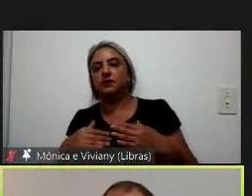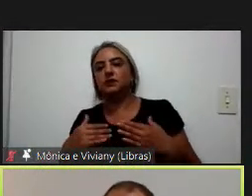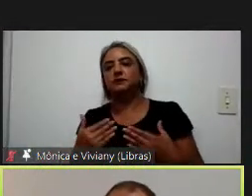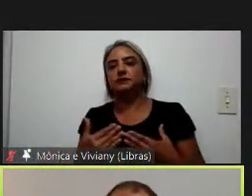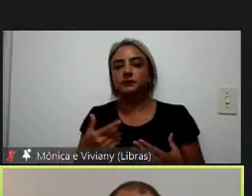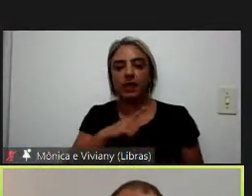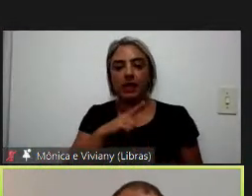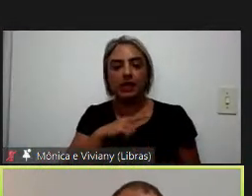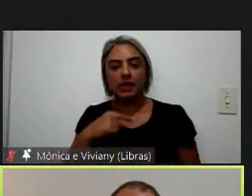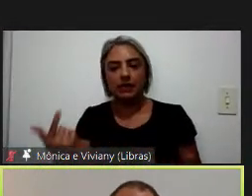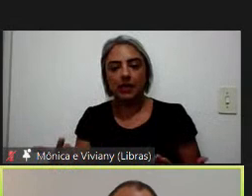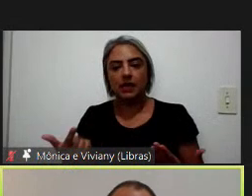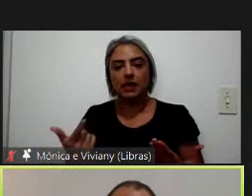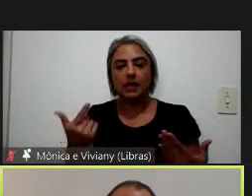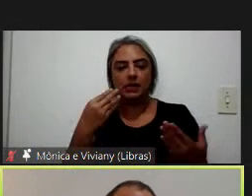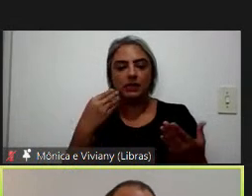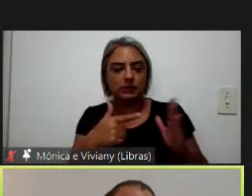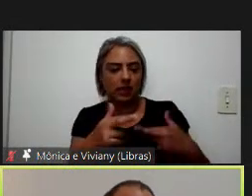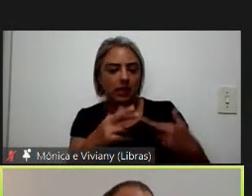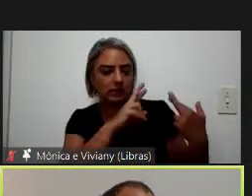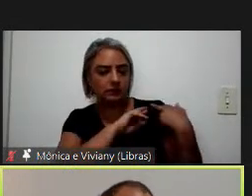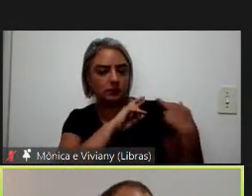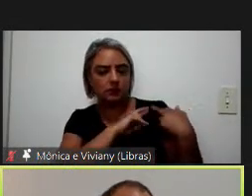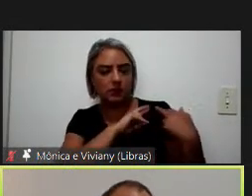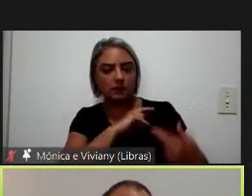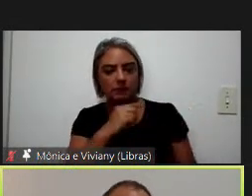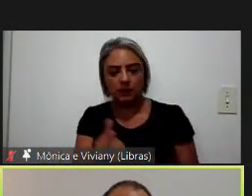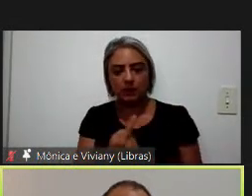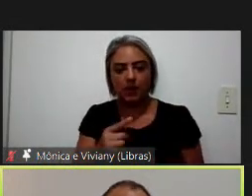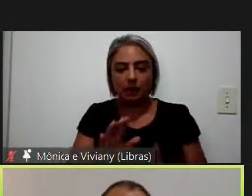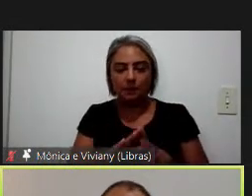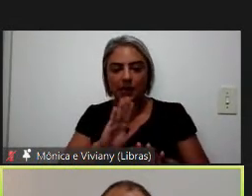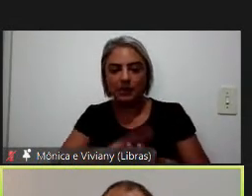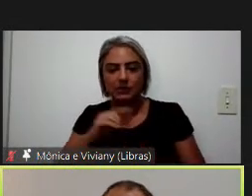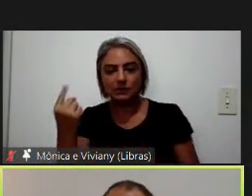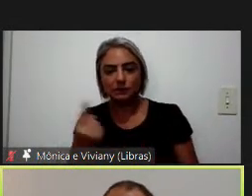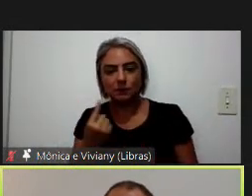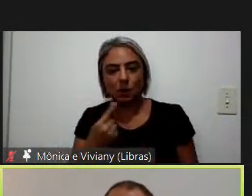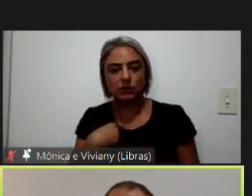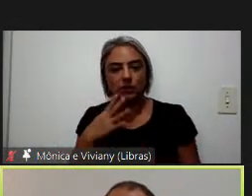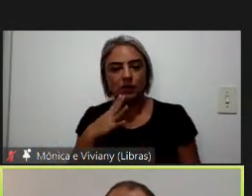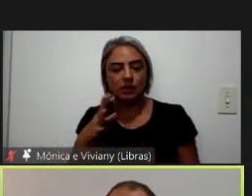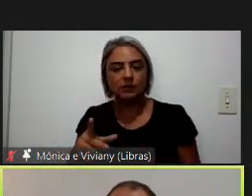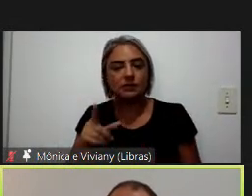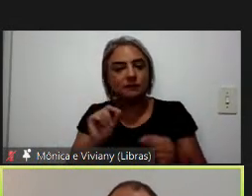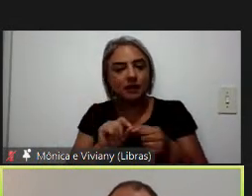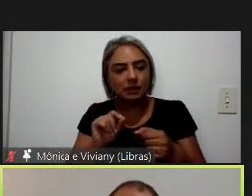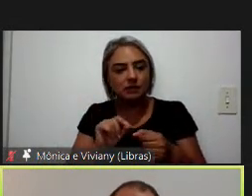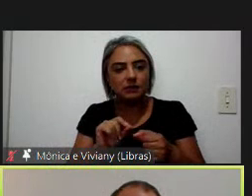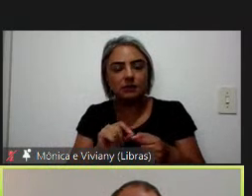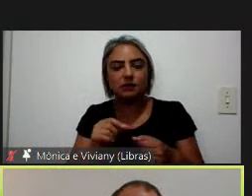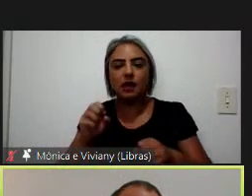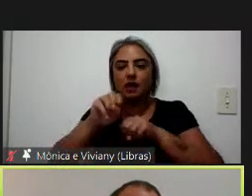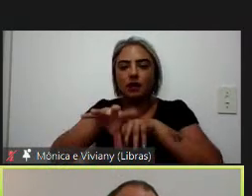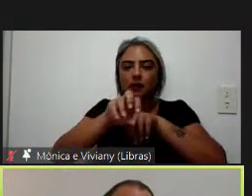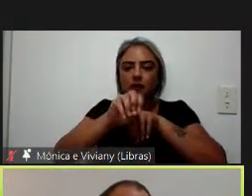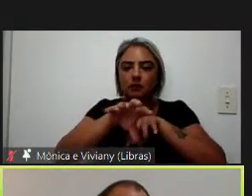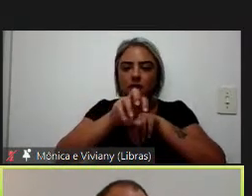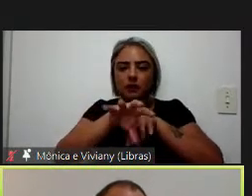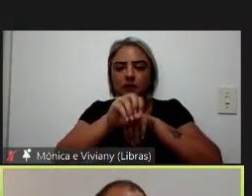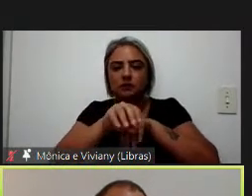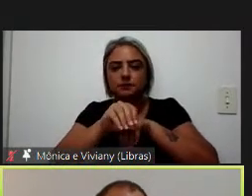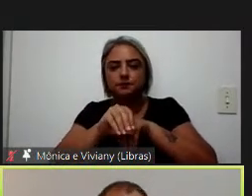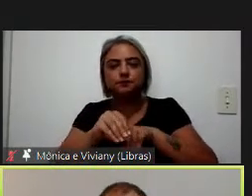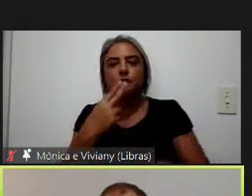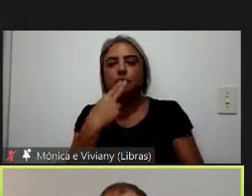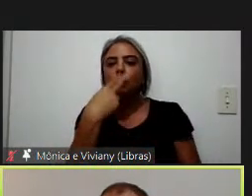or most importantly, by providing the population with nutrition education, nutrition skills, and